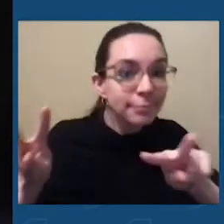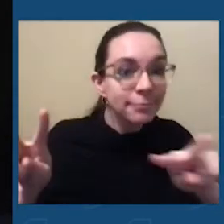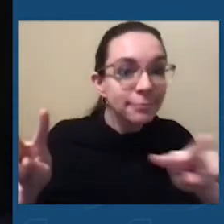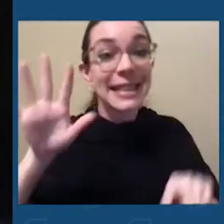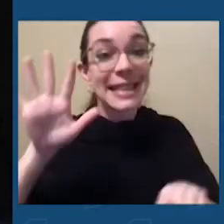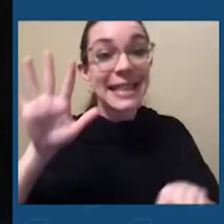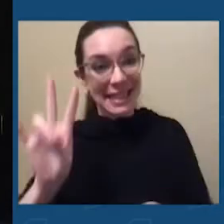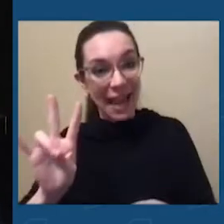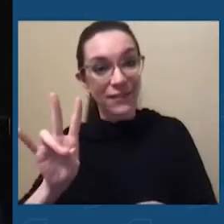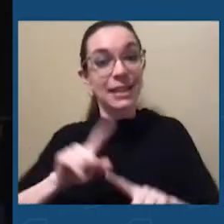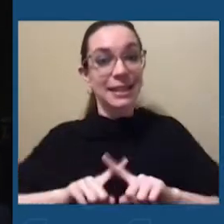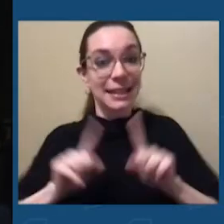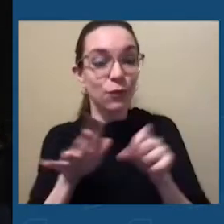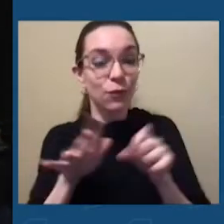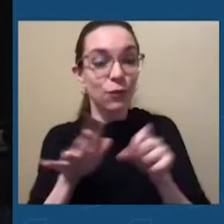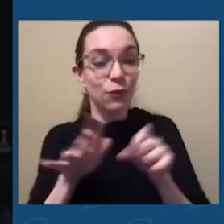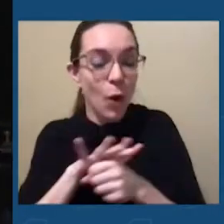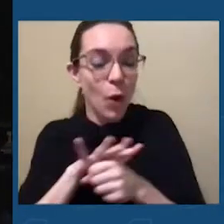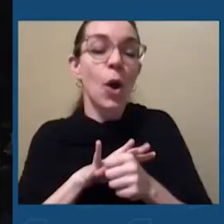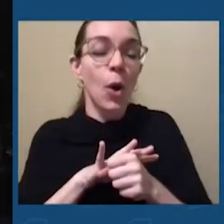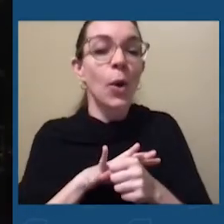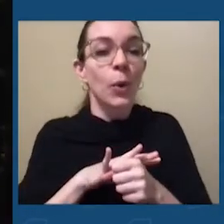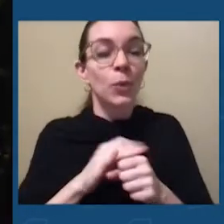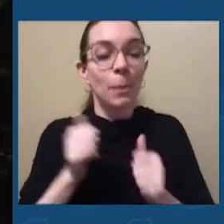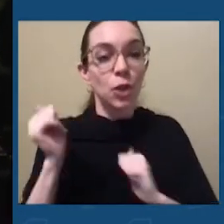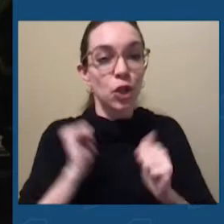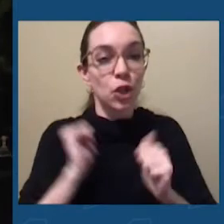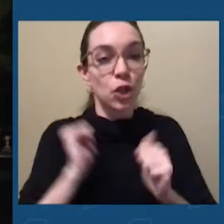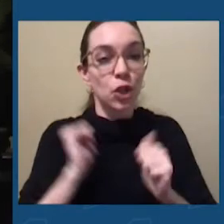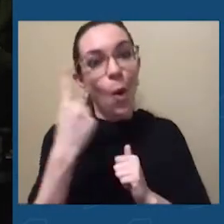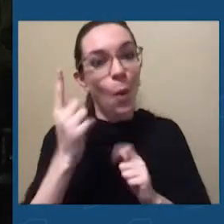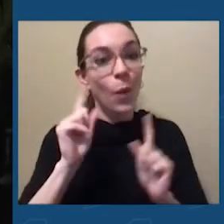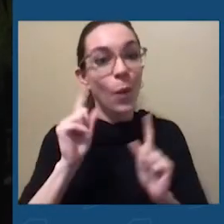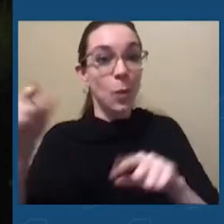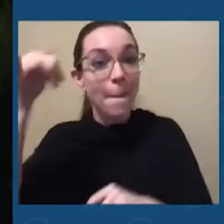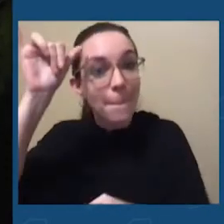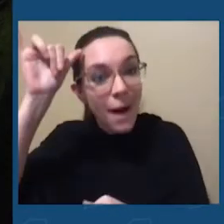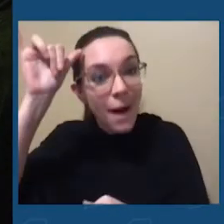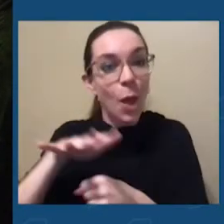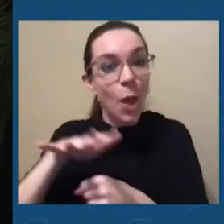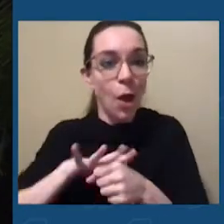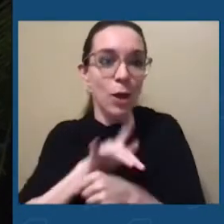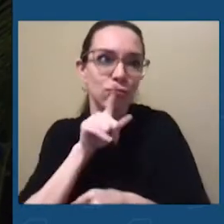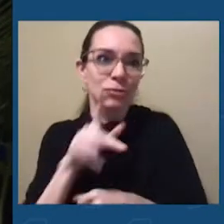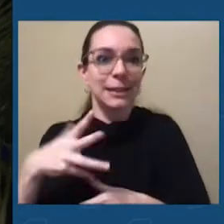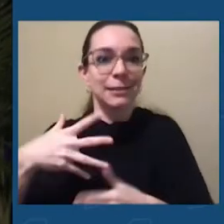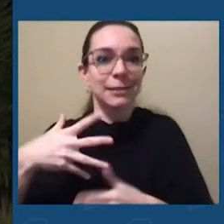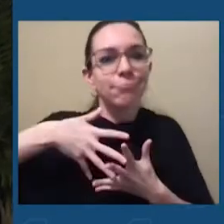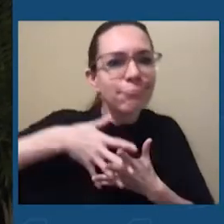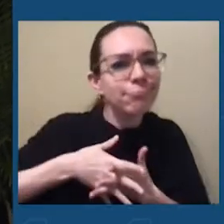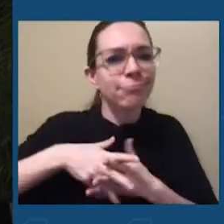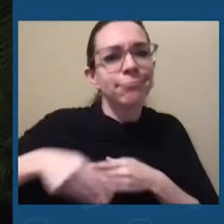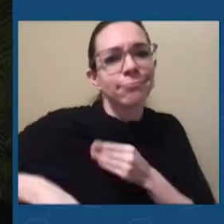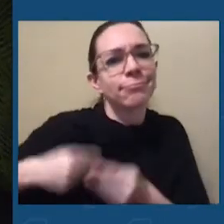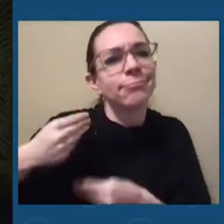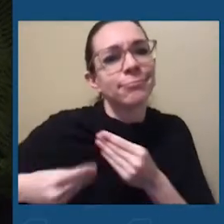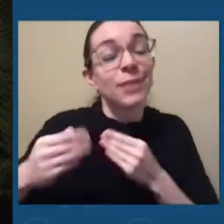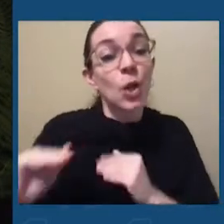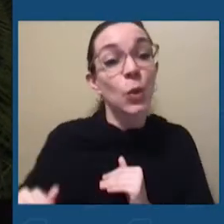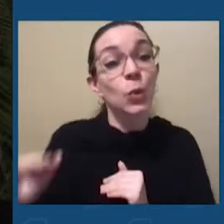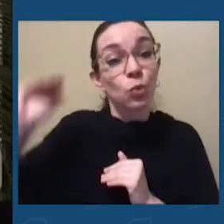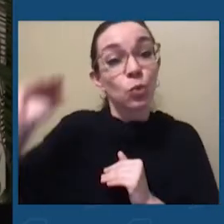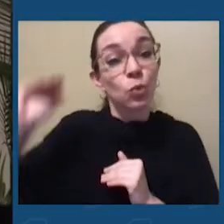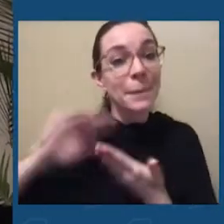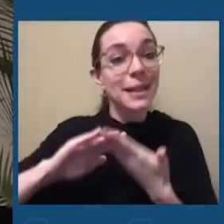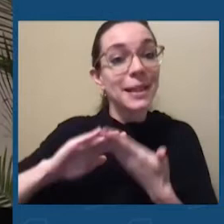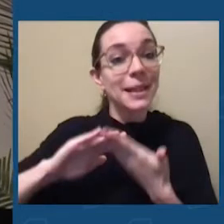went to the Western New York, the Buffalo area shows, and so this is part of my DNA. I grew up in a town that manufactured Ford vehicles.